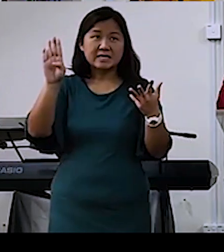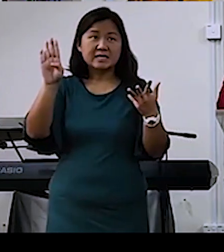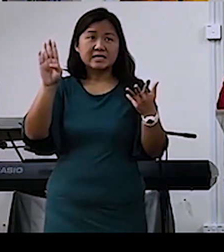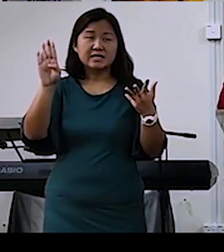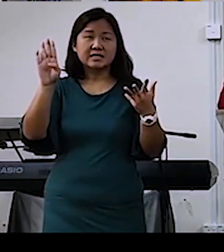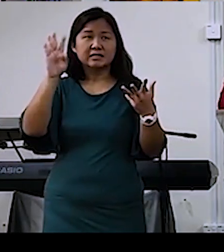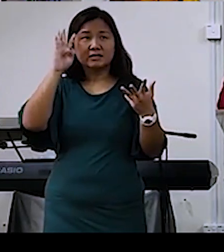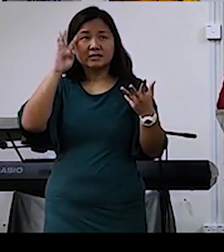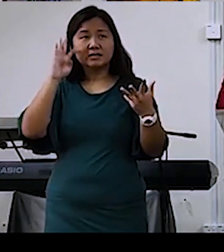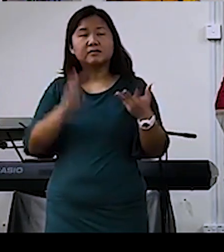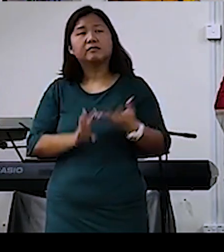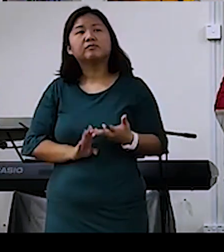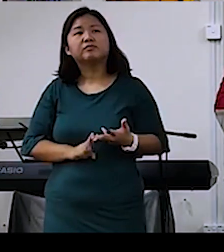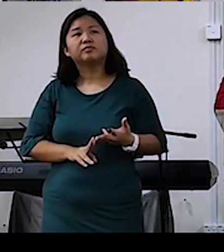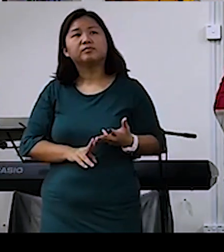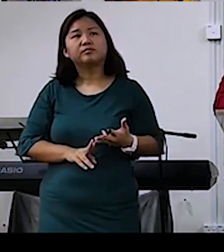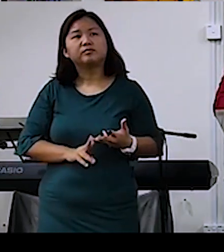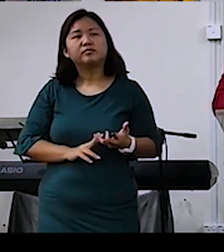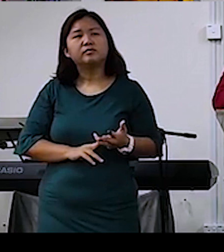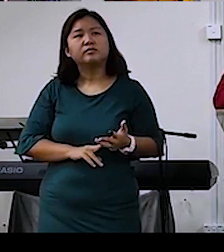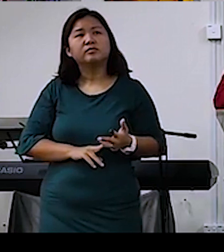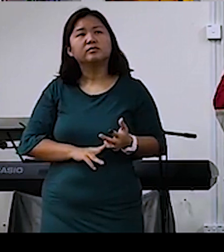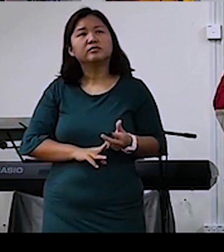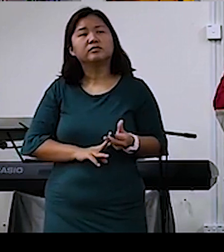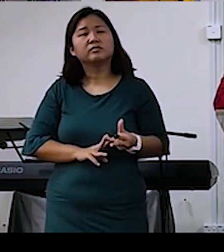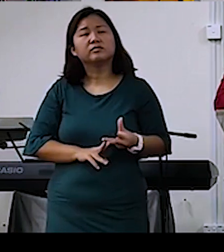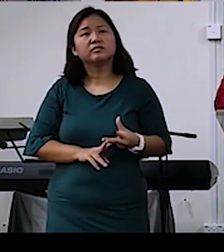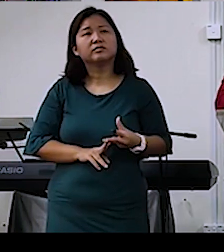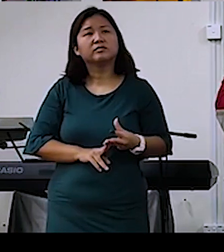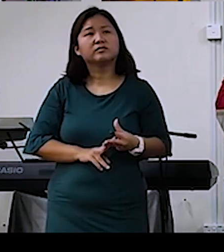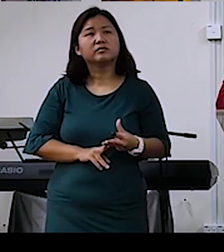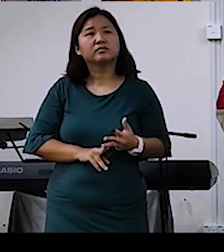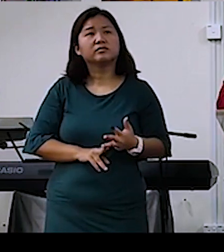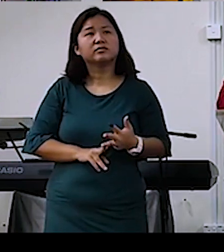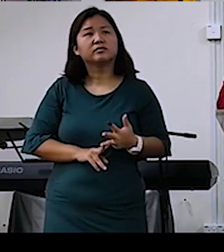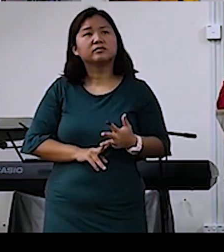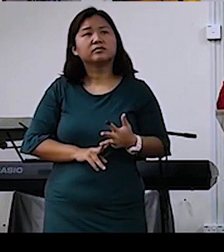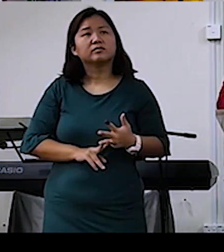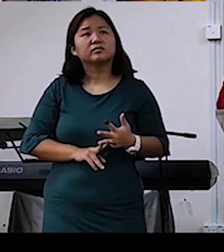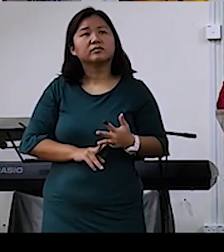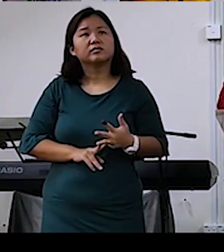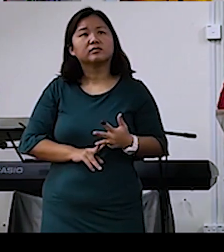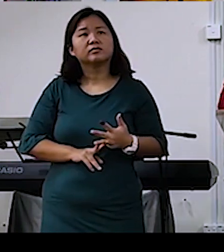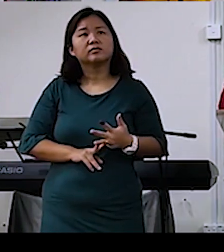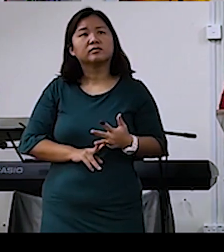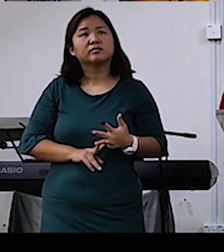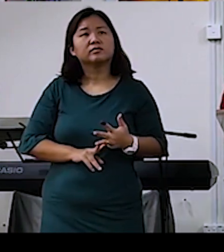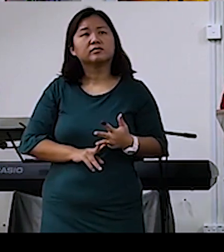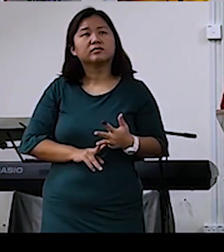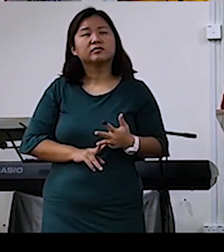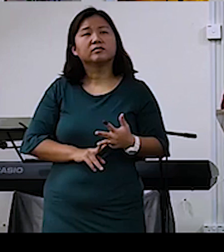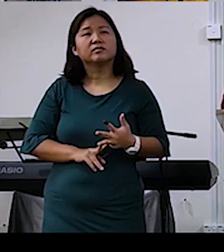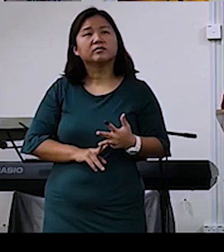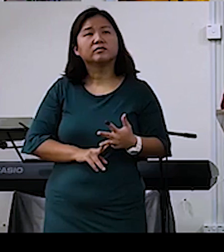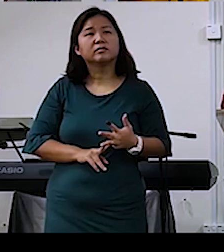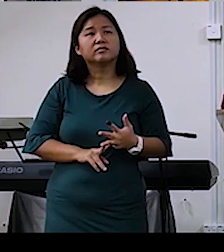by, I read the whole thing, B. Let me read first and then you can do that.But by manifestation of the truth, commending ourselves